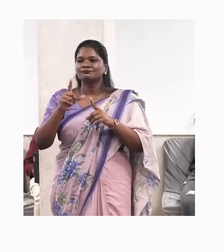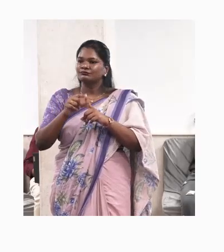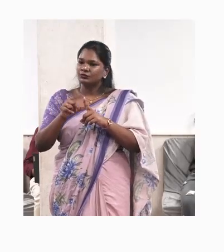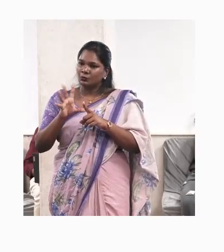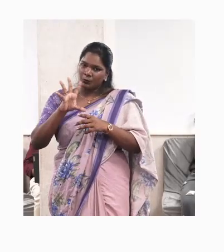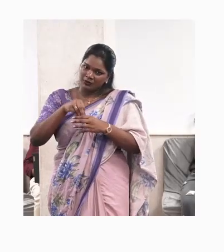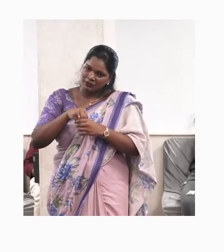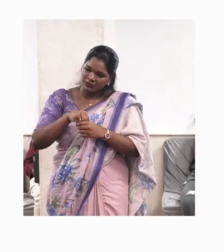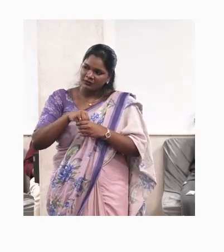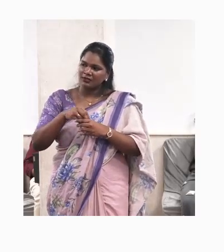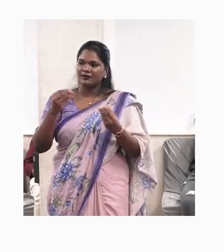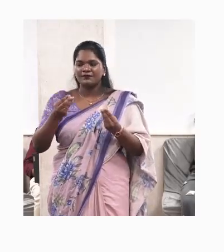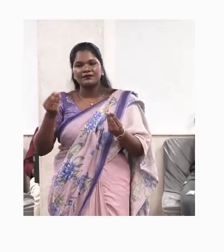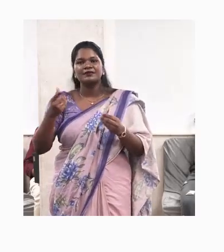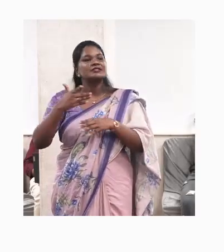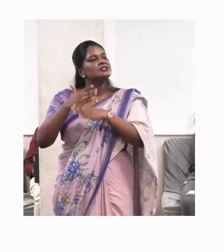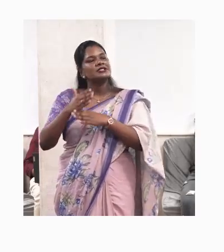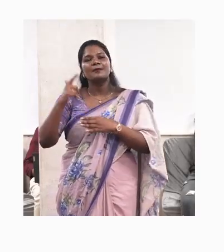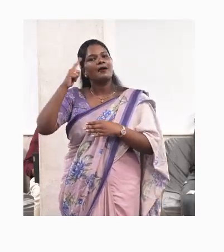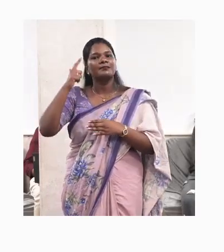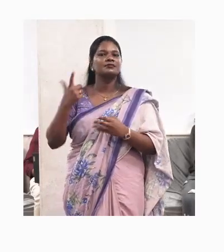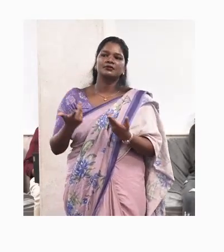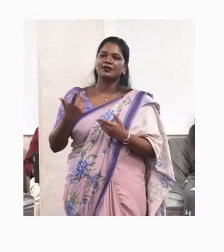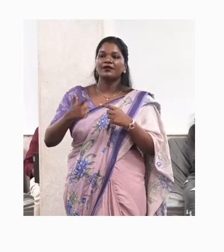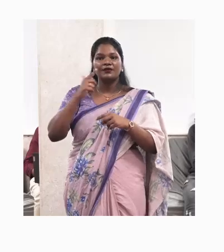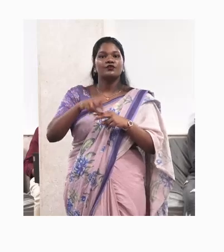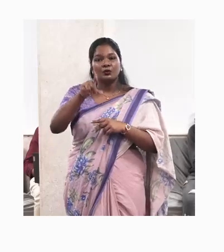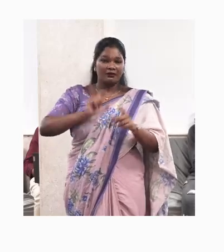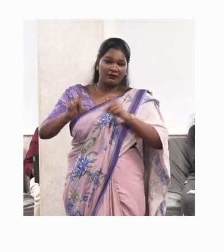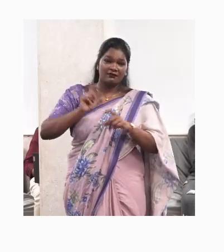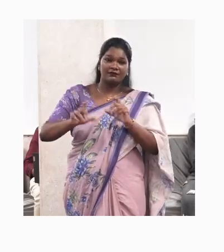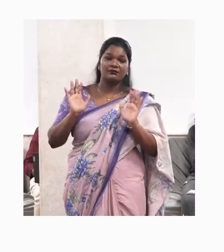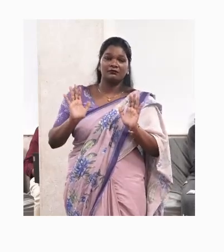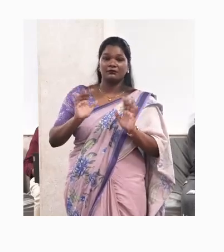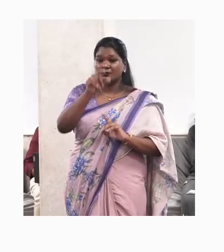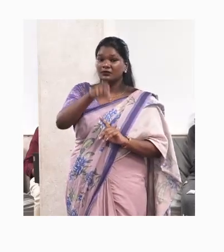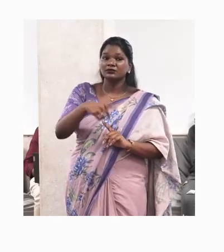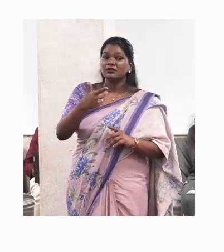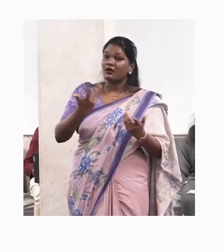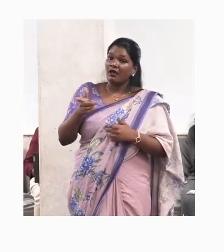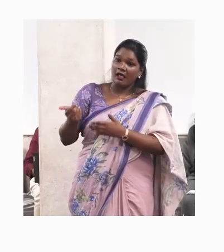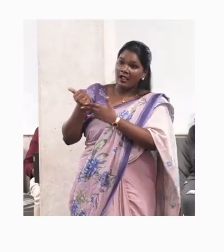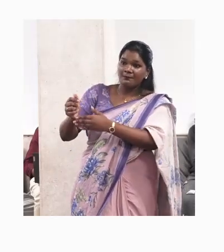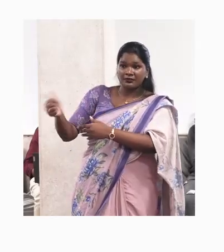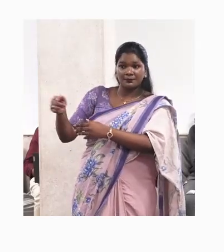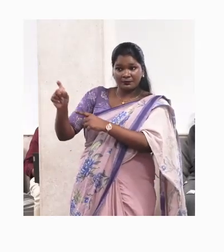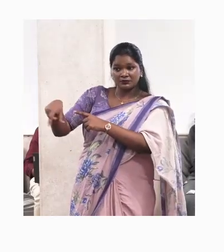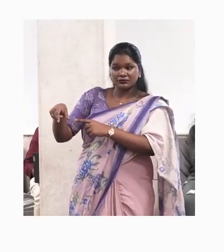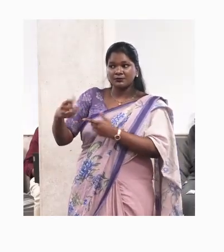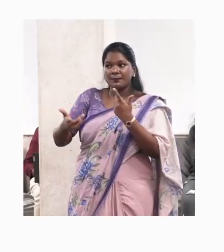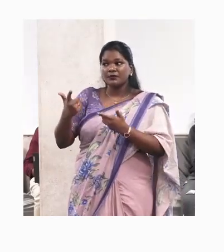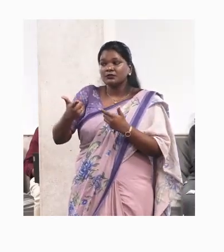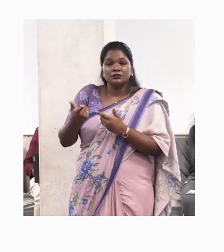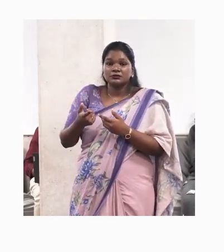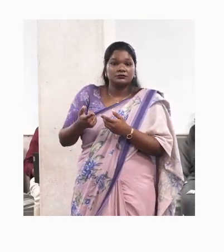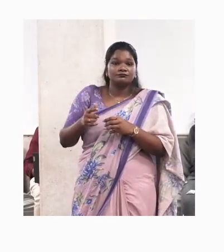you, something that they share might resonate with you, but you should be very careful whether it will help the other person. So you need to be sensitive to